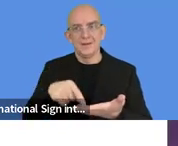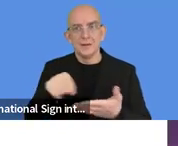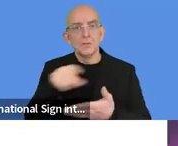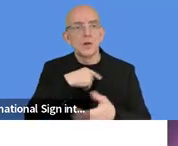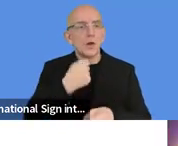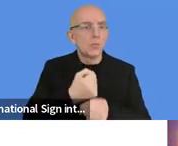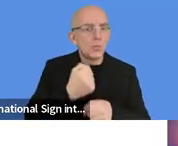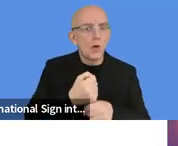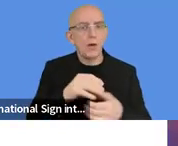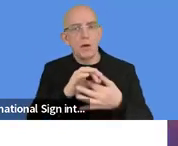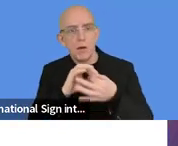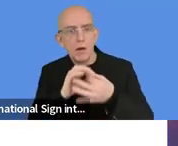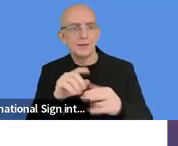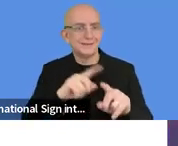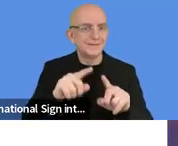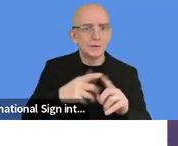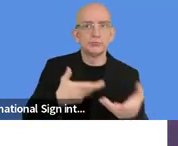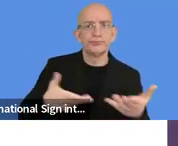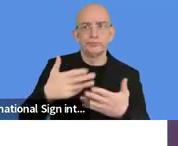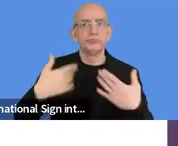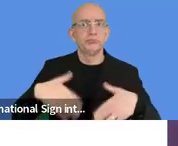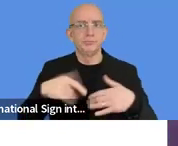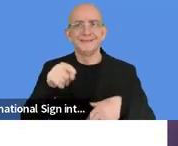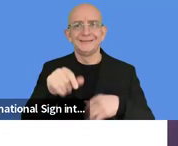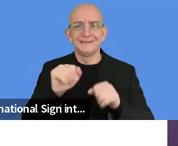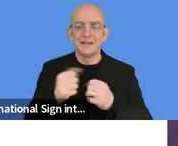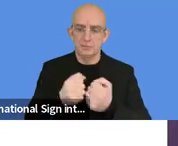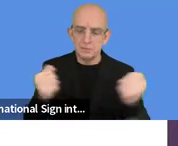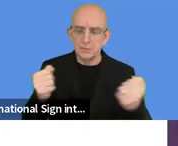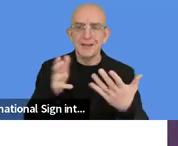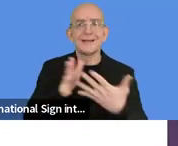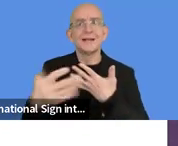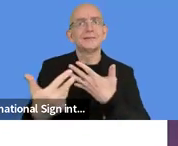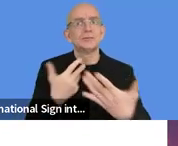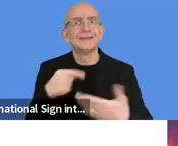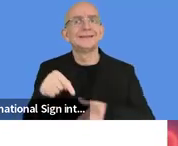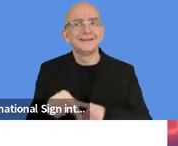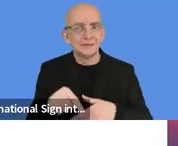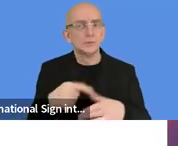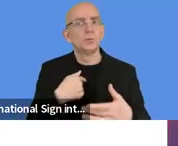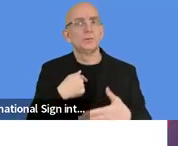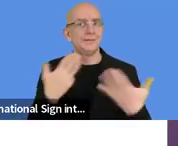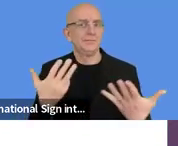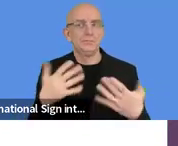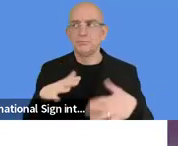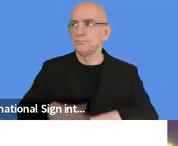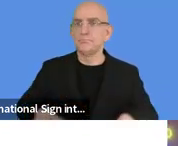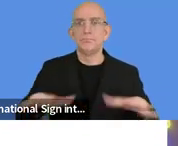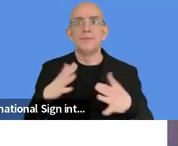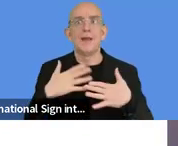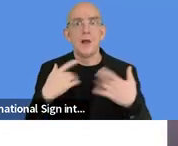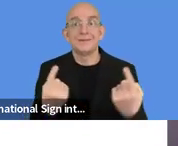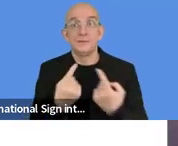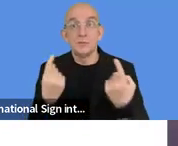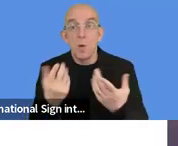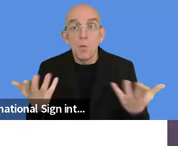a lot of us understand that transparency, being open with our situation, where we're at, what we're doing, can build trust with